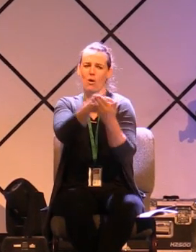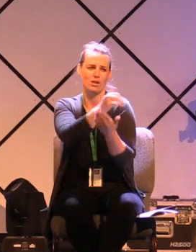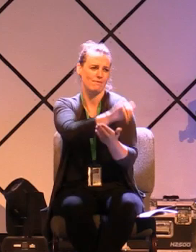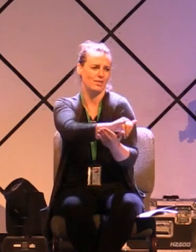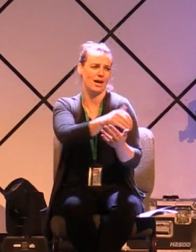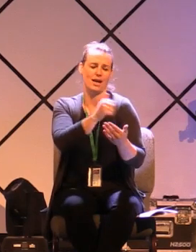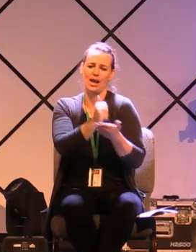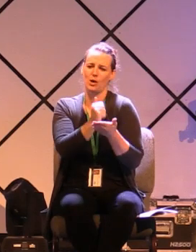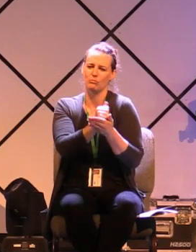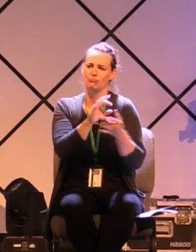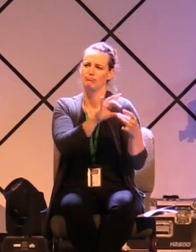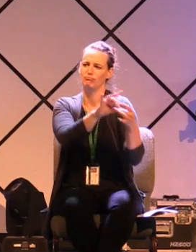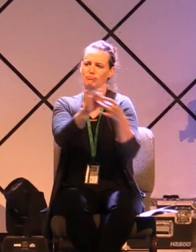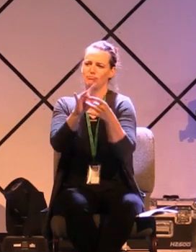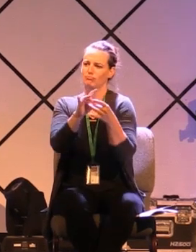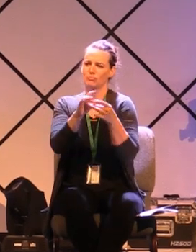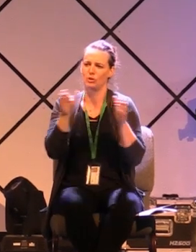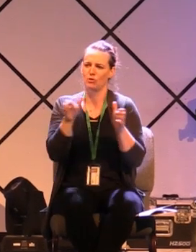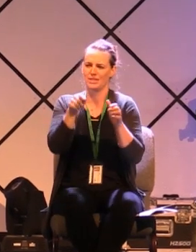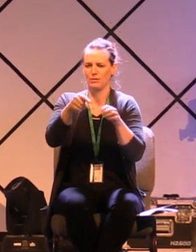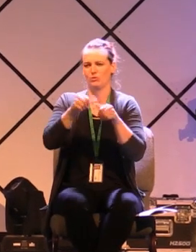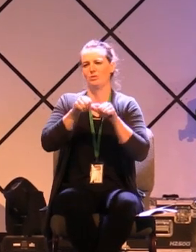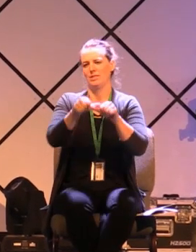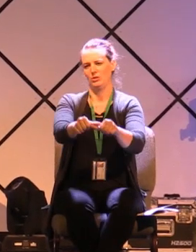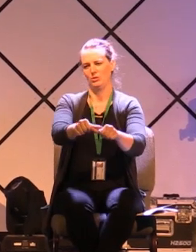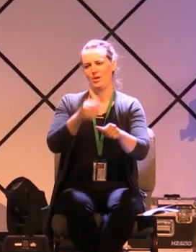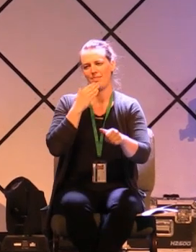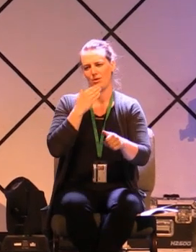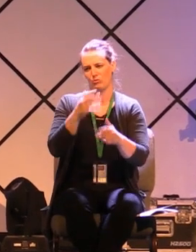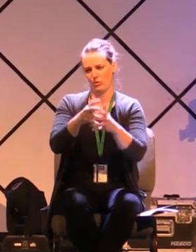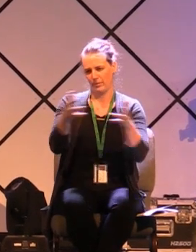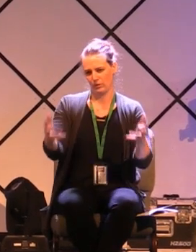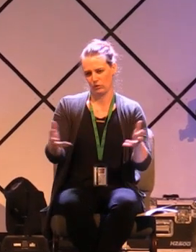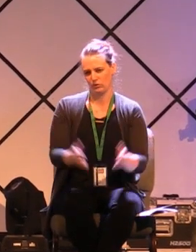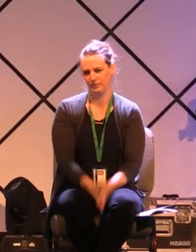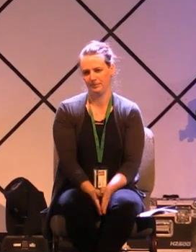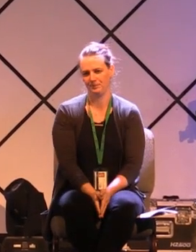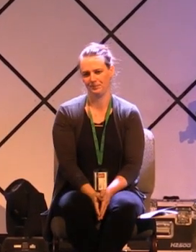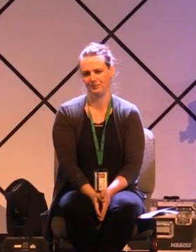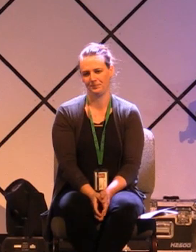you. We couldn't. So thank you very, very much.